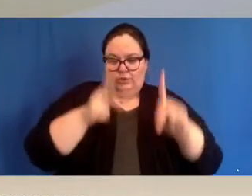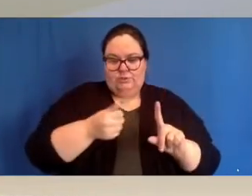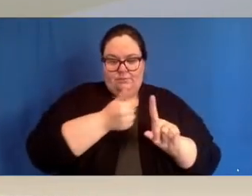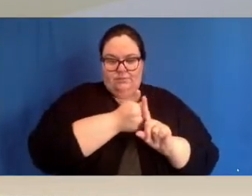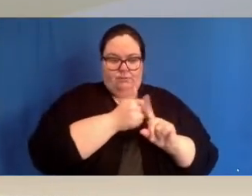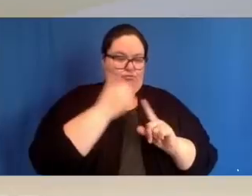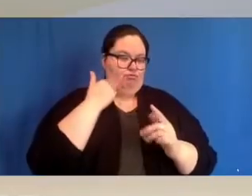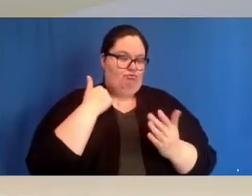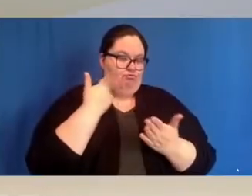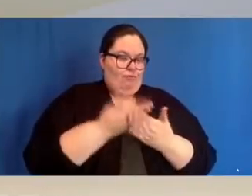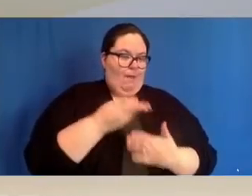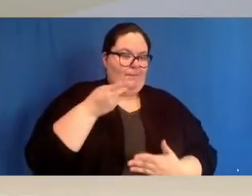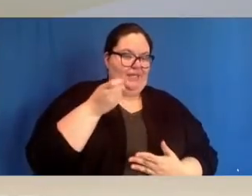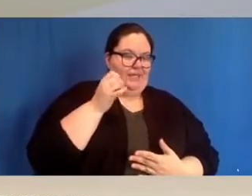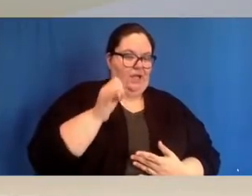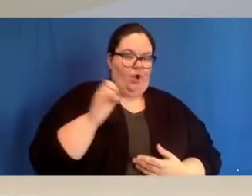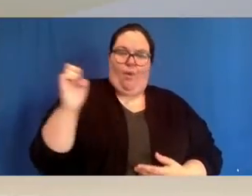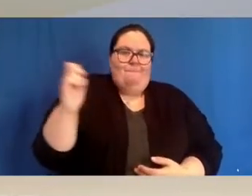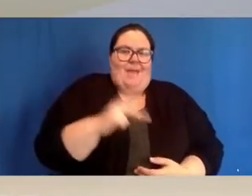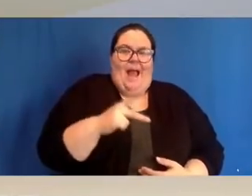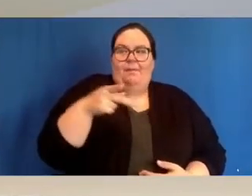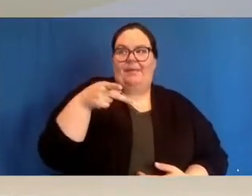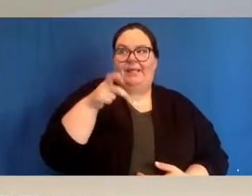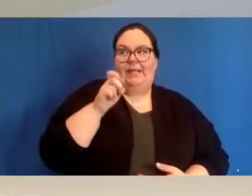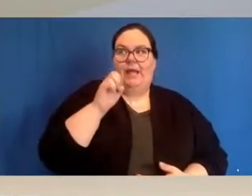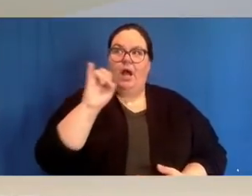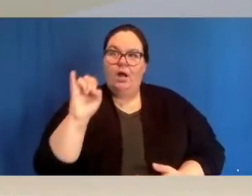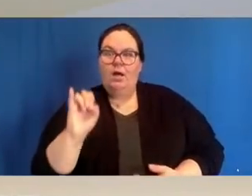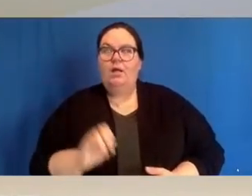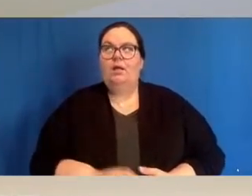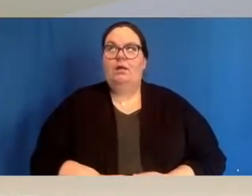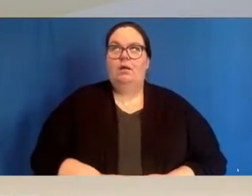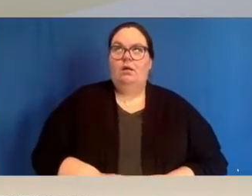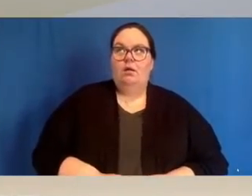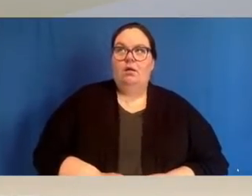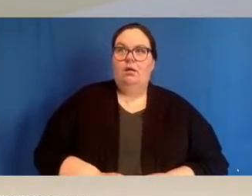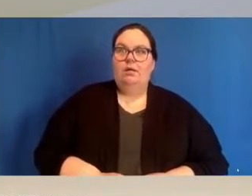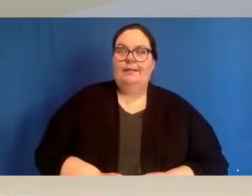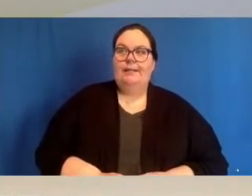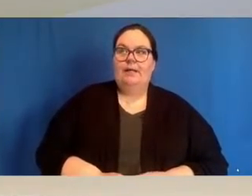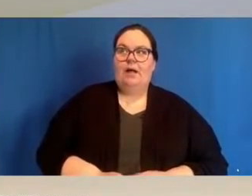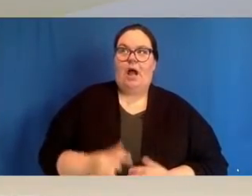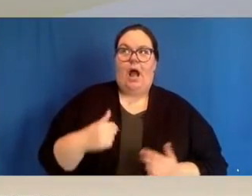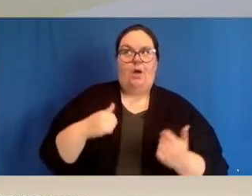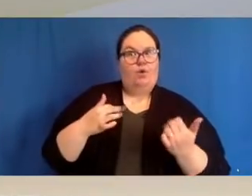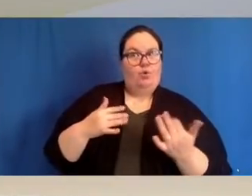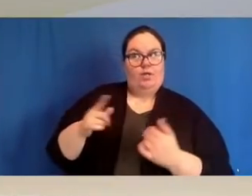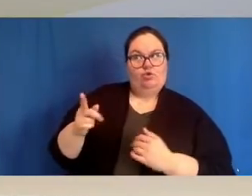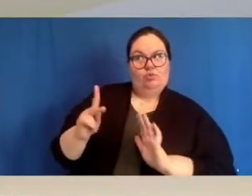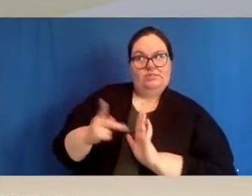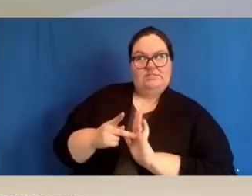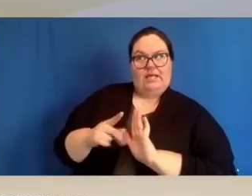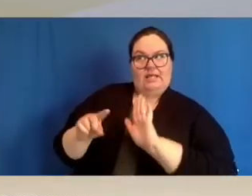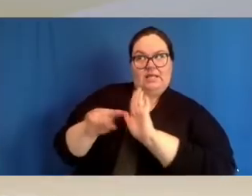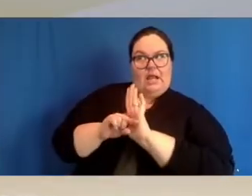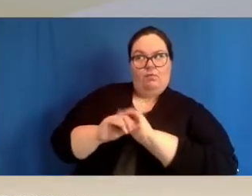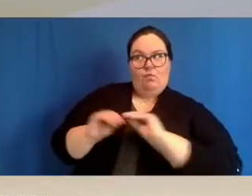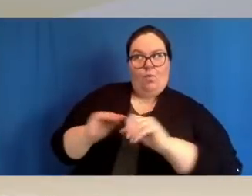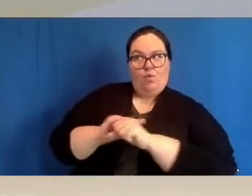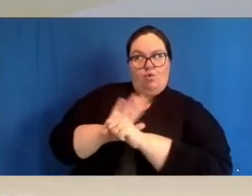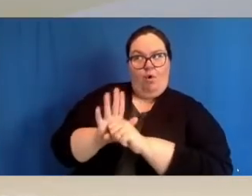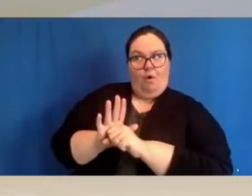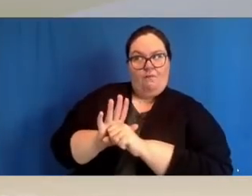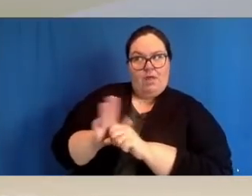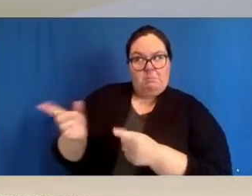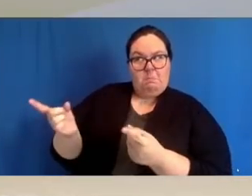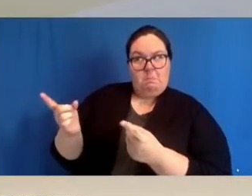arrived in PEI or returned to PEI, I would wait until they got their second negative test before they came over